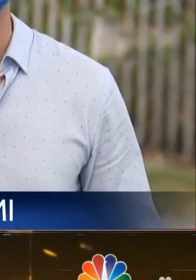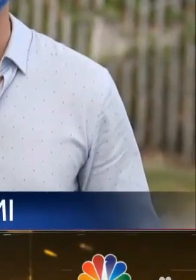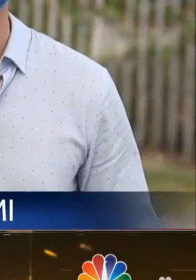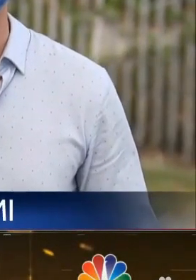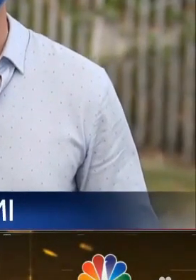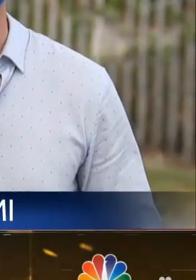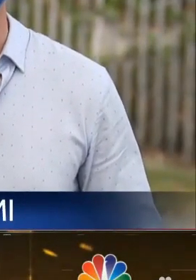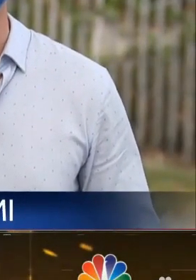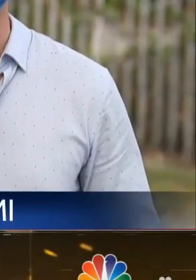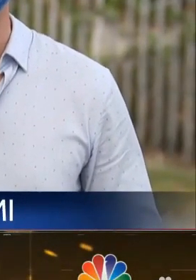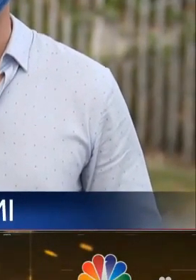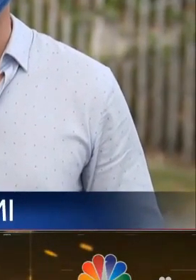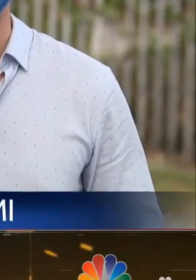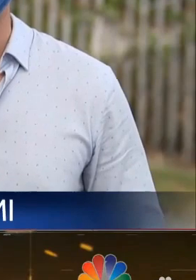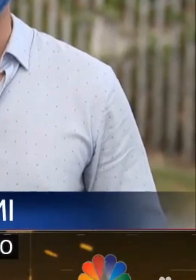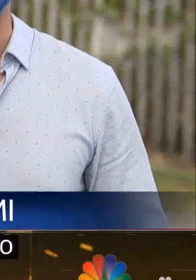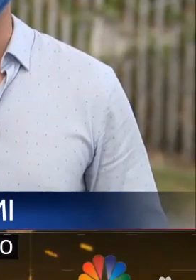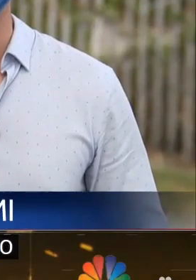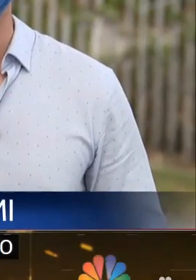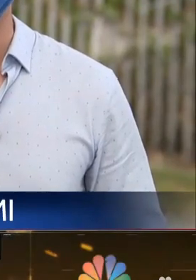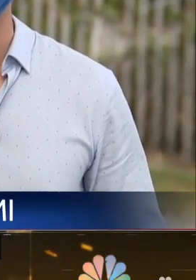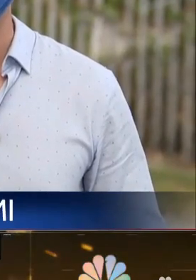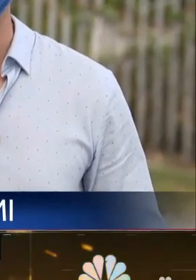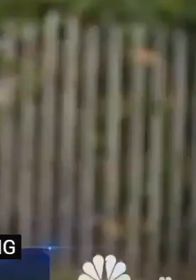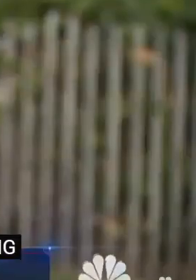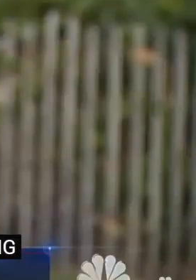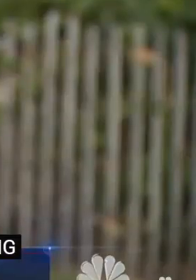among young adults and hospitalizations?